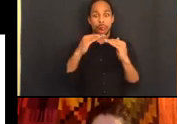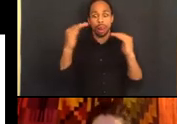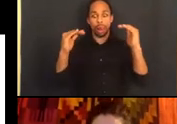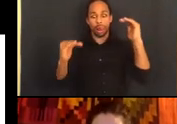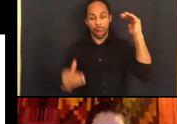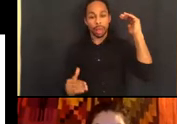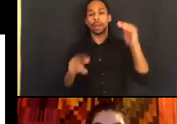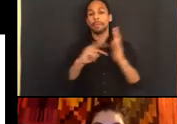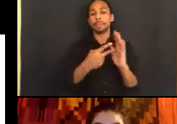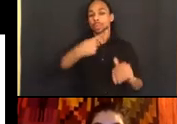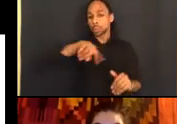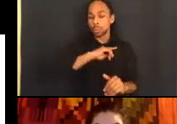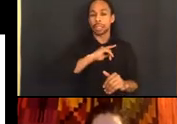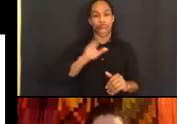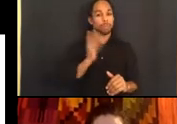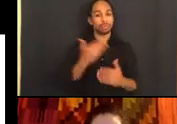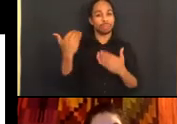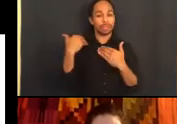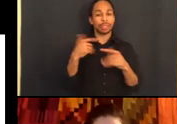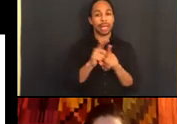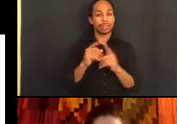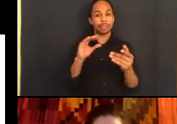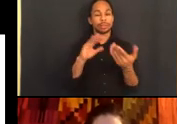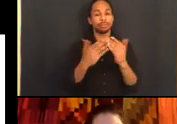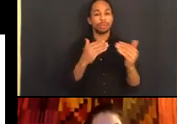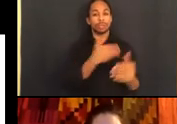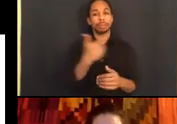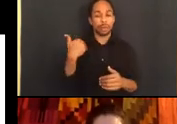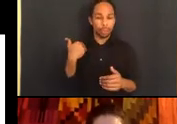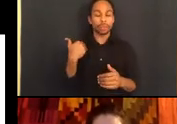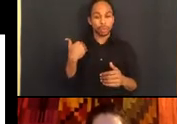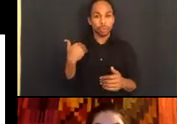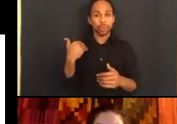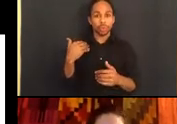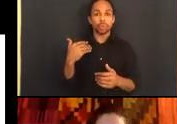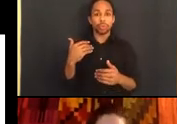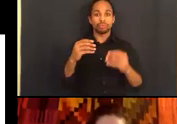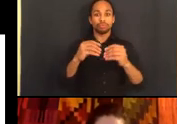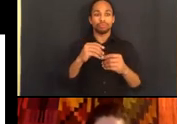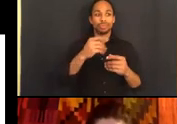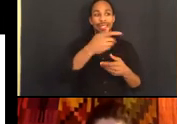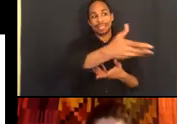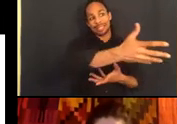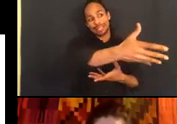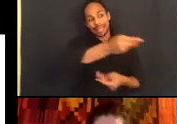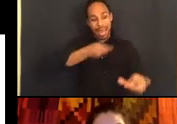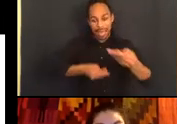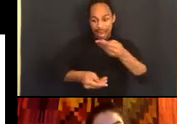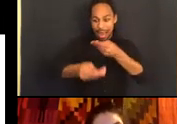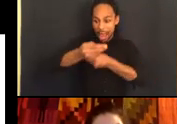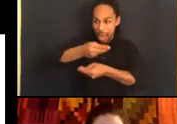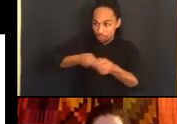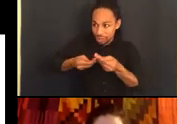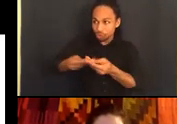wealth. And we're now collecting pledges of stimulus checks to redirect those funds to folks excluded. On